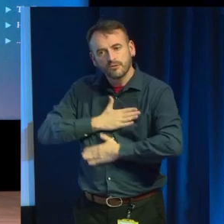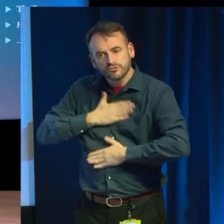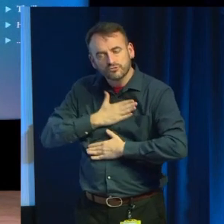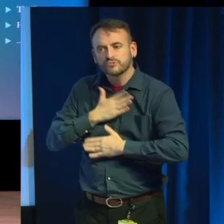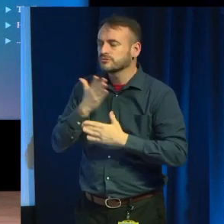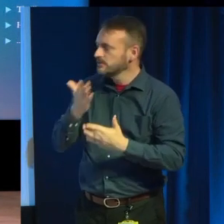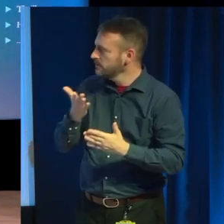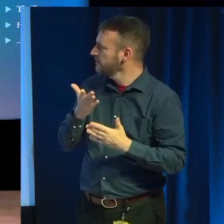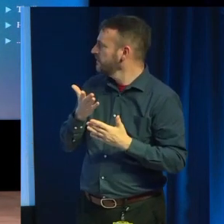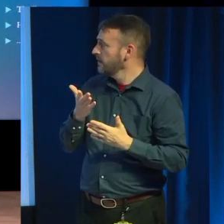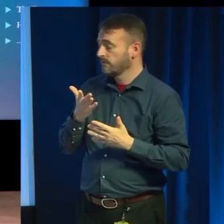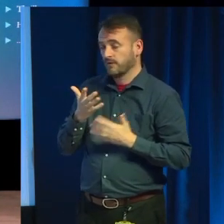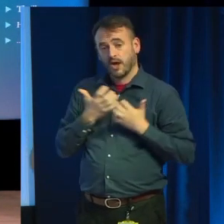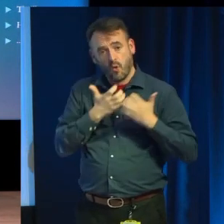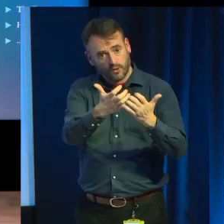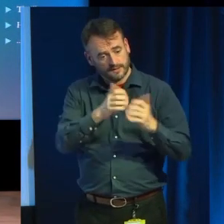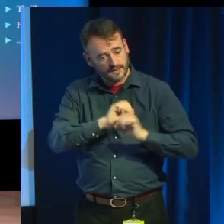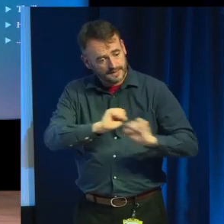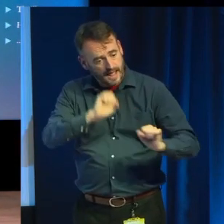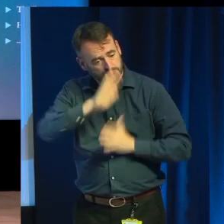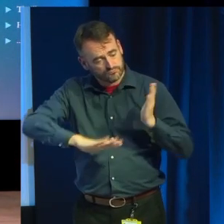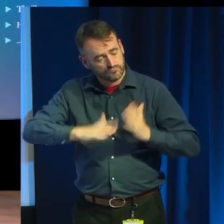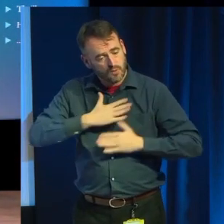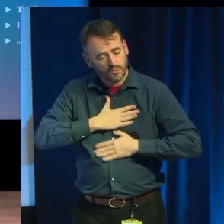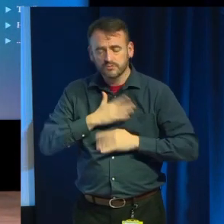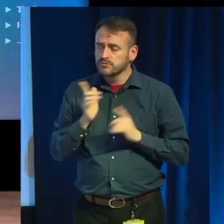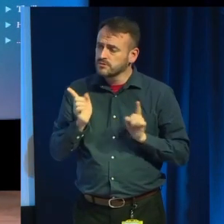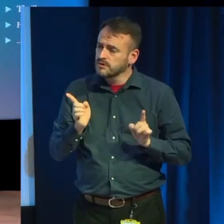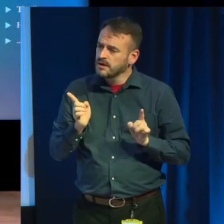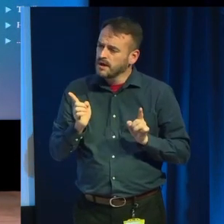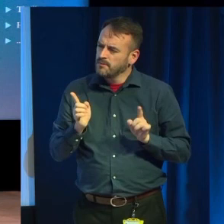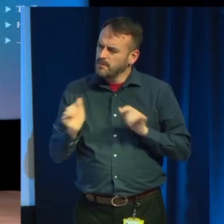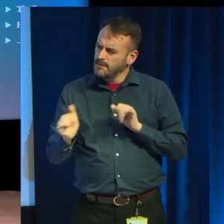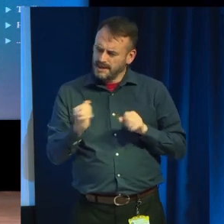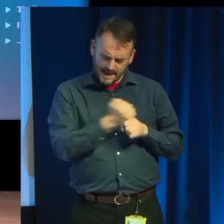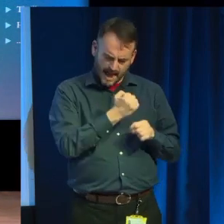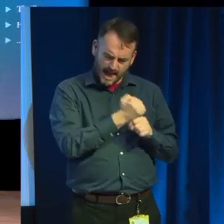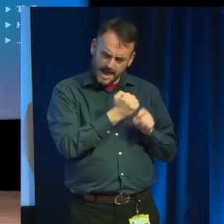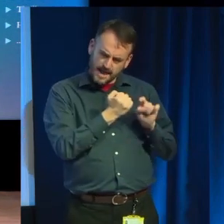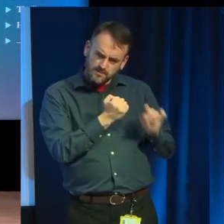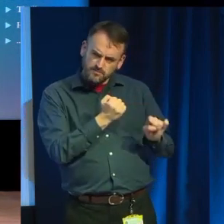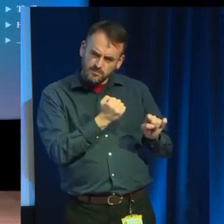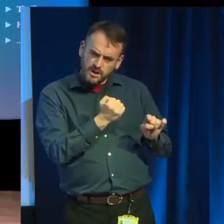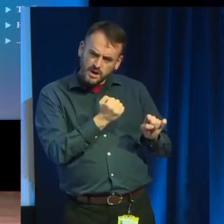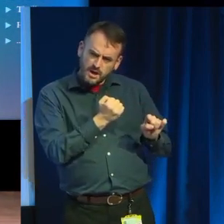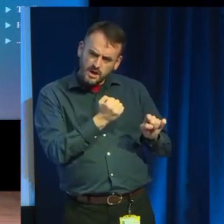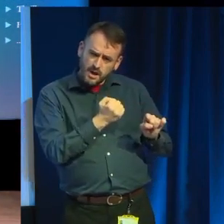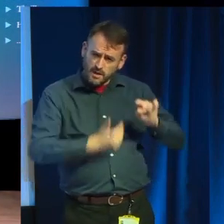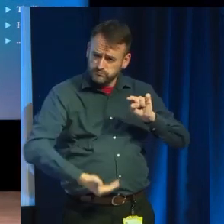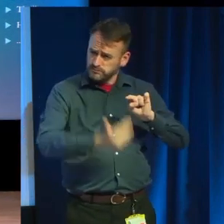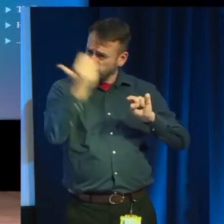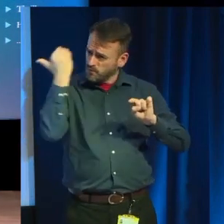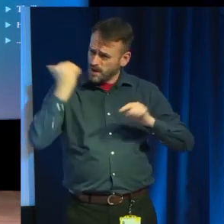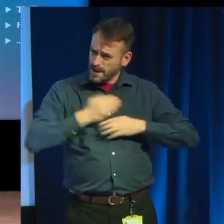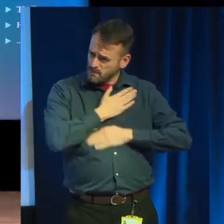it. And but maybe that's because games were not as developed emotionally back in the time when these genres